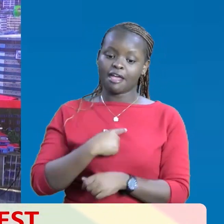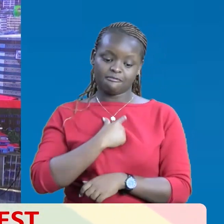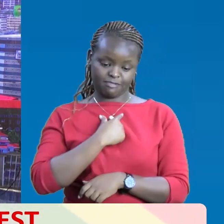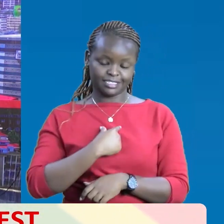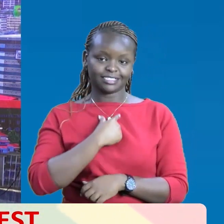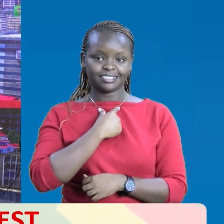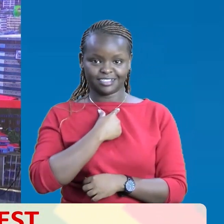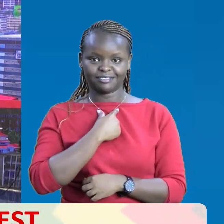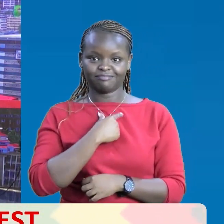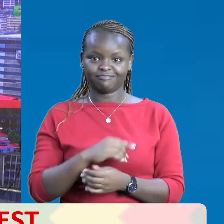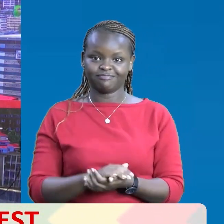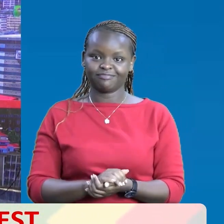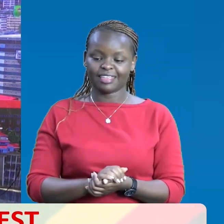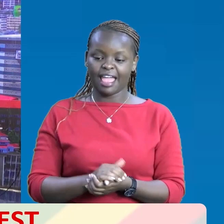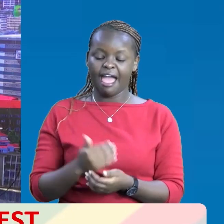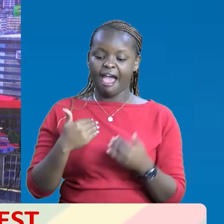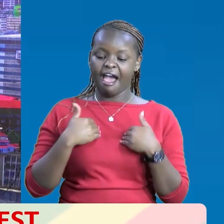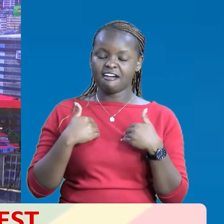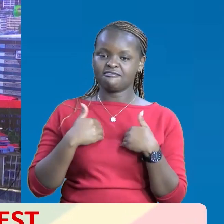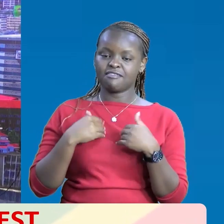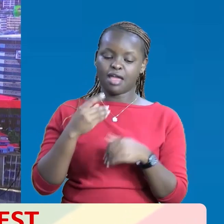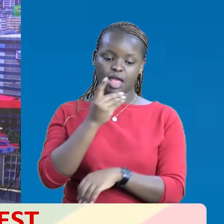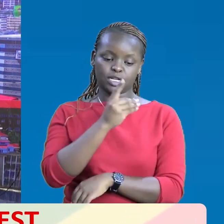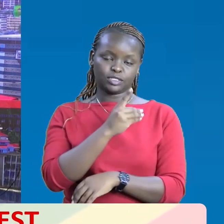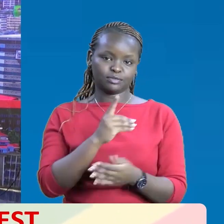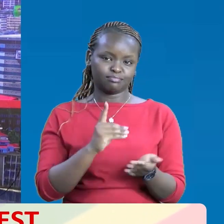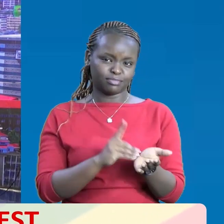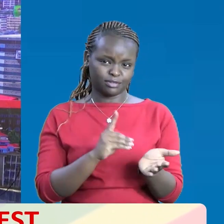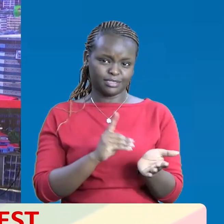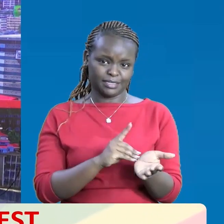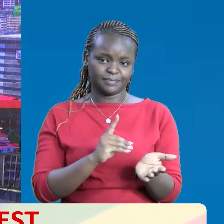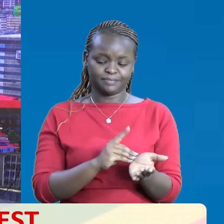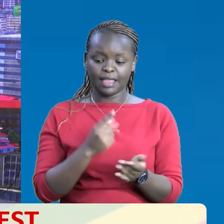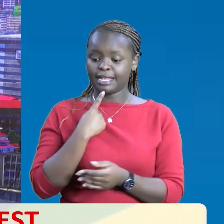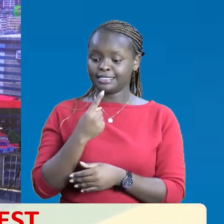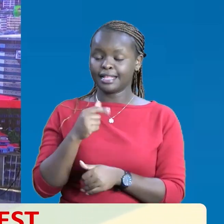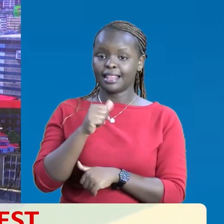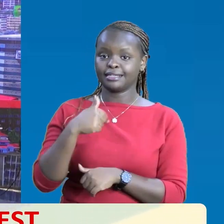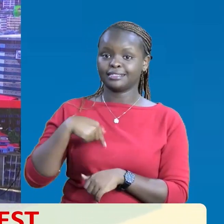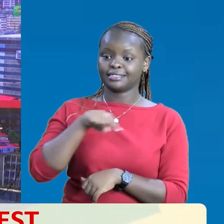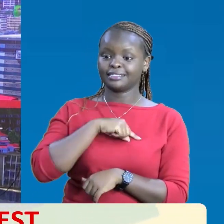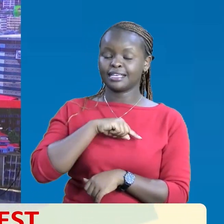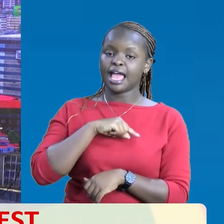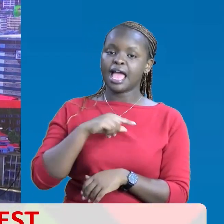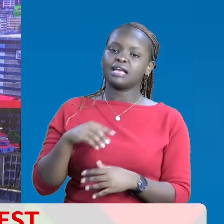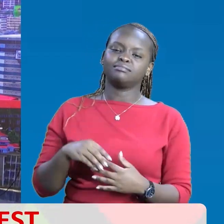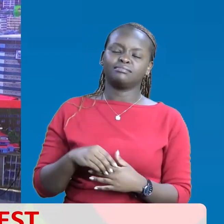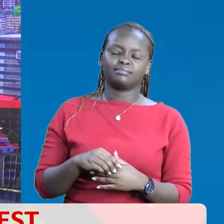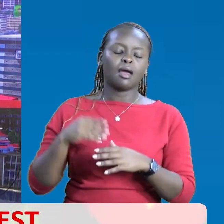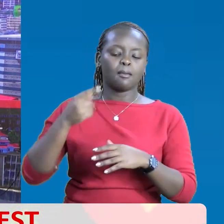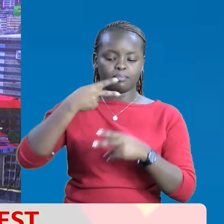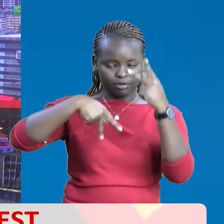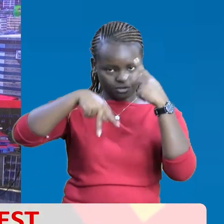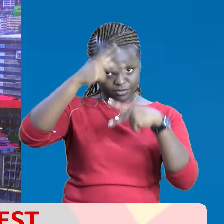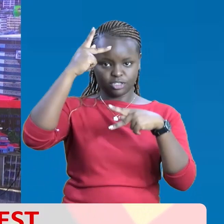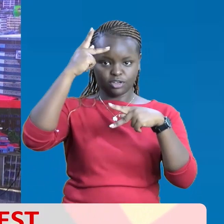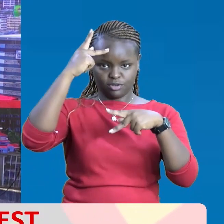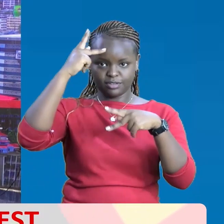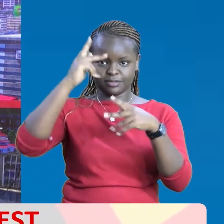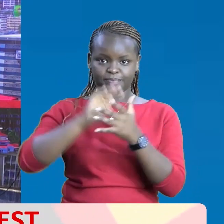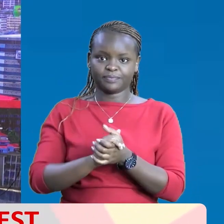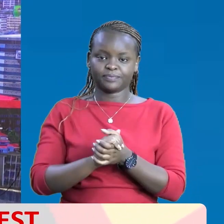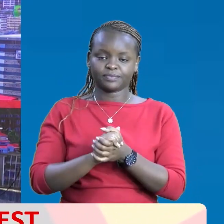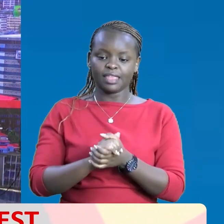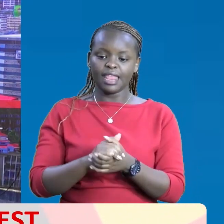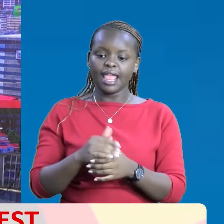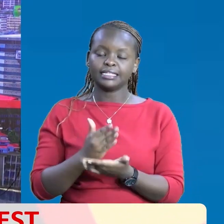daktari pale tukuna doki ana come through kutuambia unajua ni specialist tumekuwa tukisemana na ni jokes so now we've gotten someone